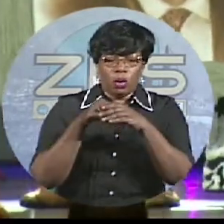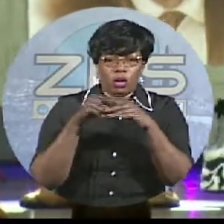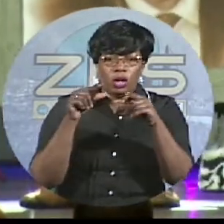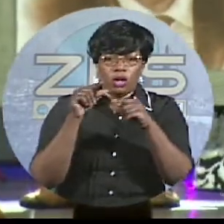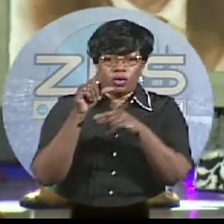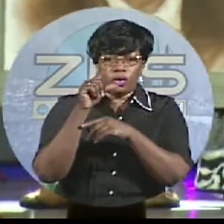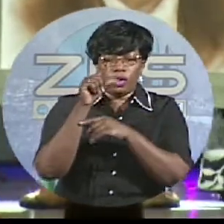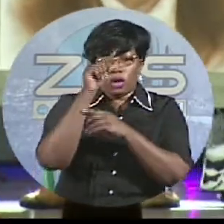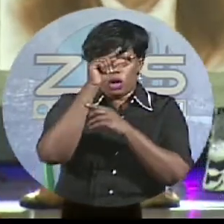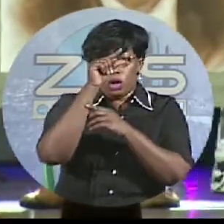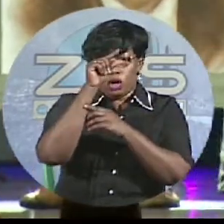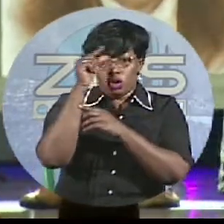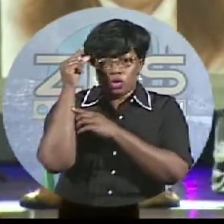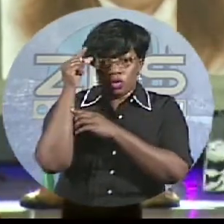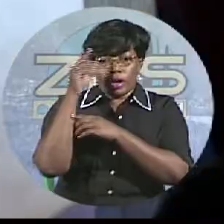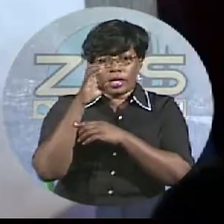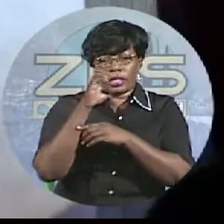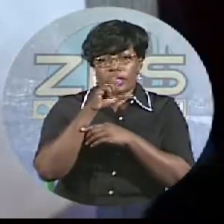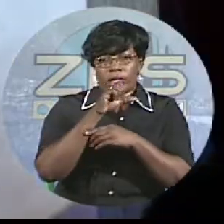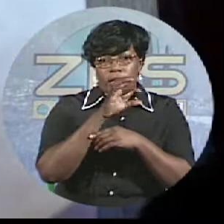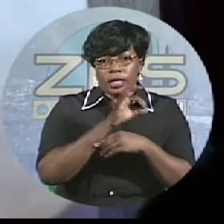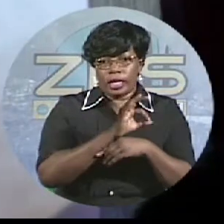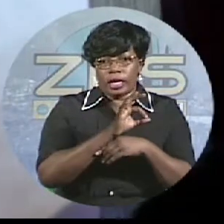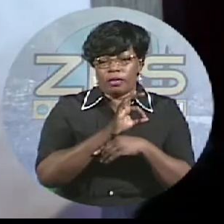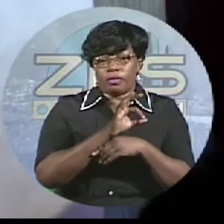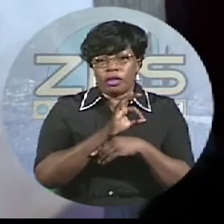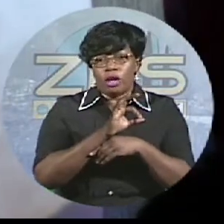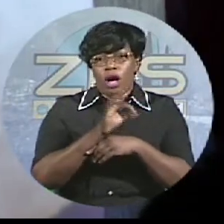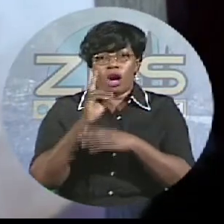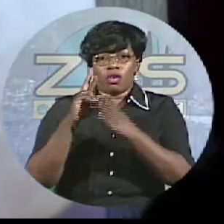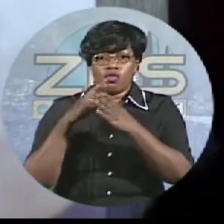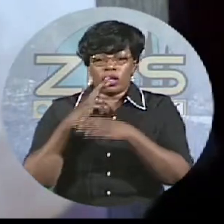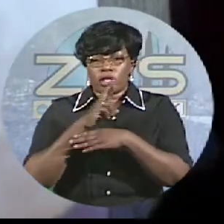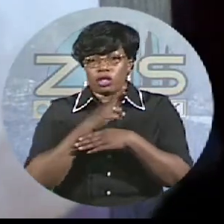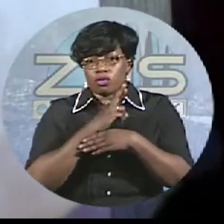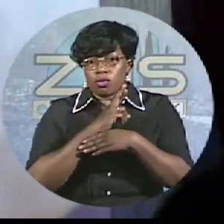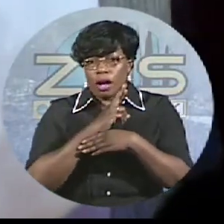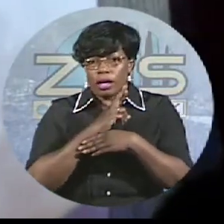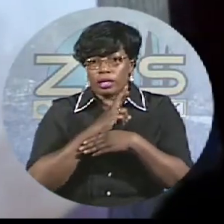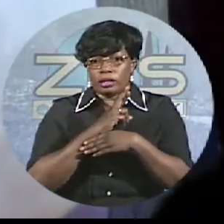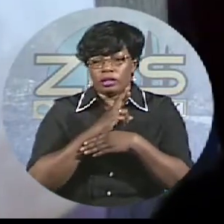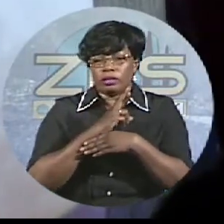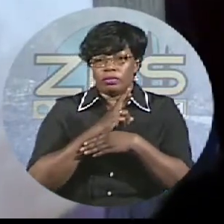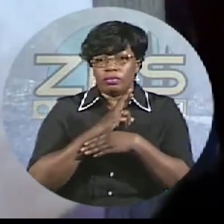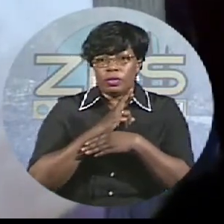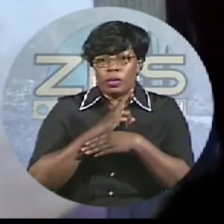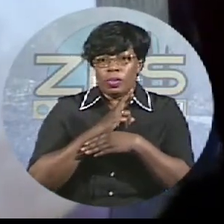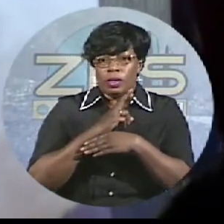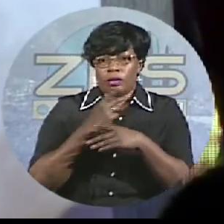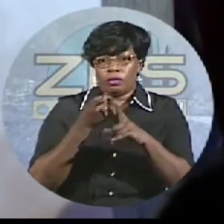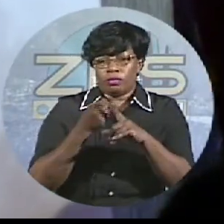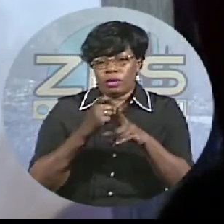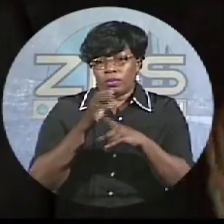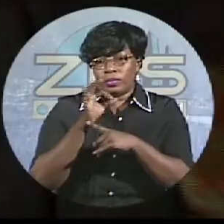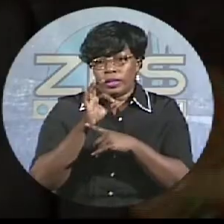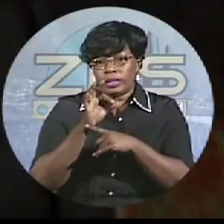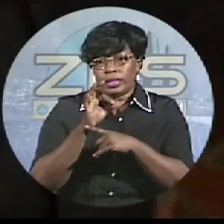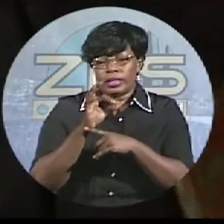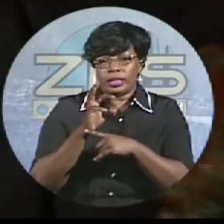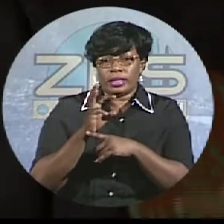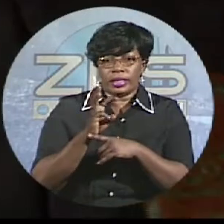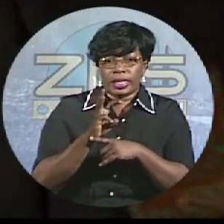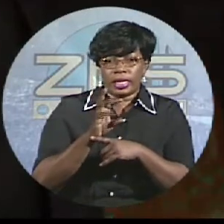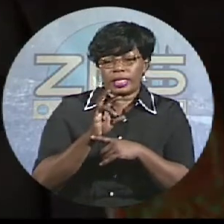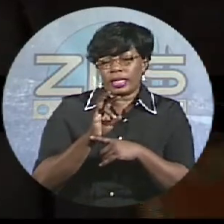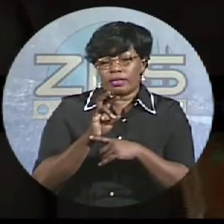Grey Cliff Restaurant, Enrico Garzaroli, who's been a tourism veteran since migrating to the Bahamas from Italy in 1972. So you